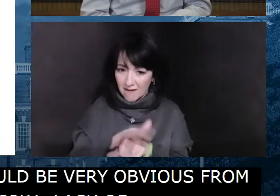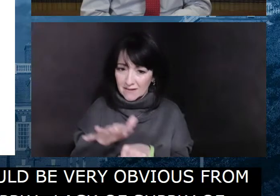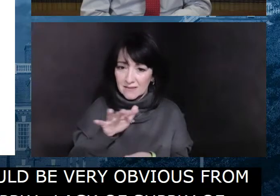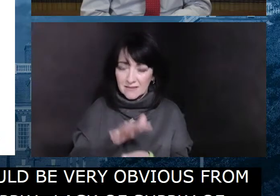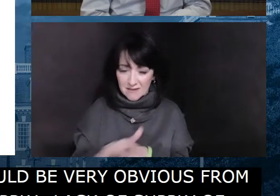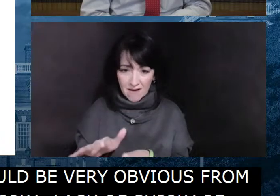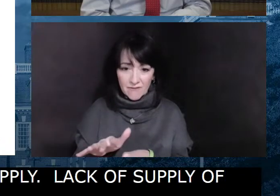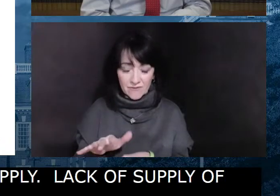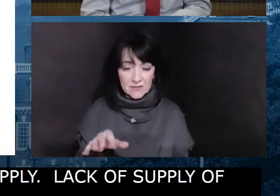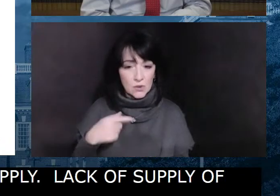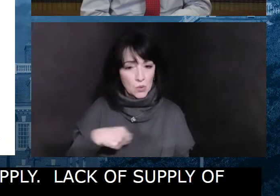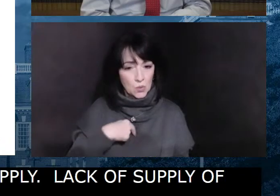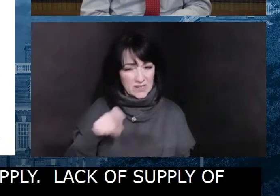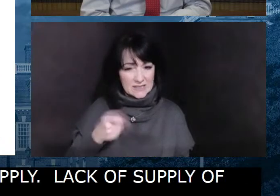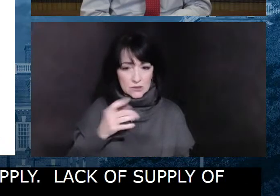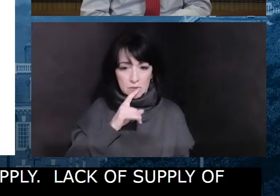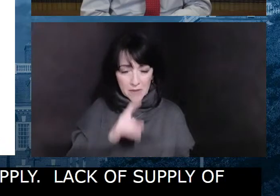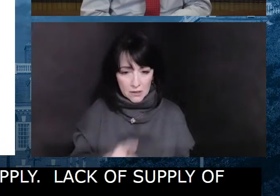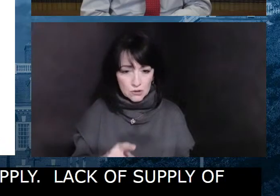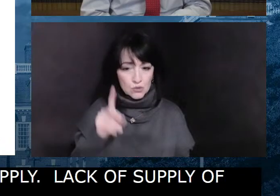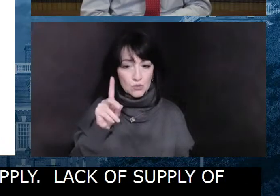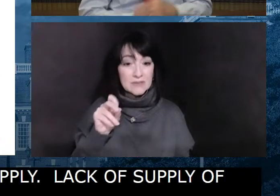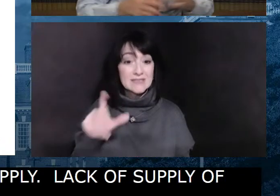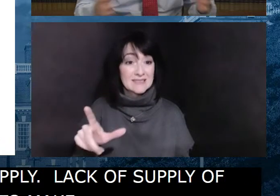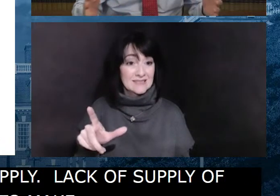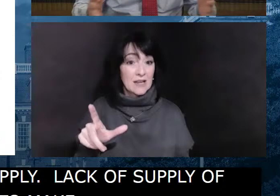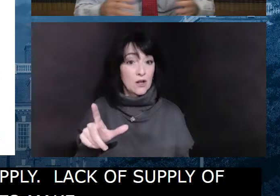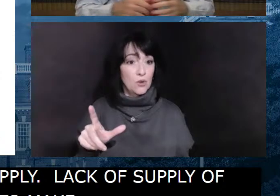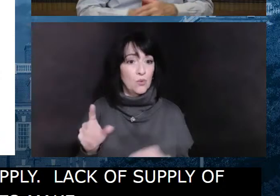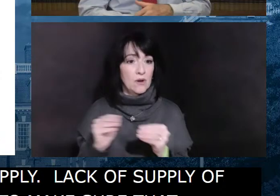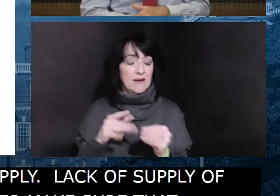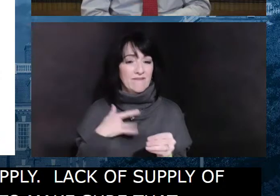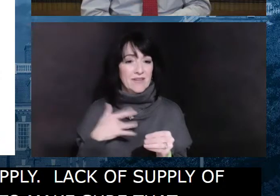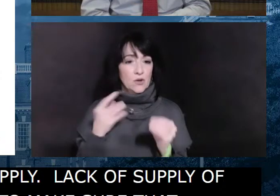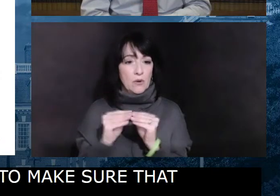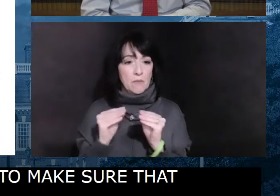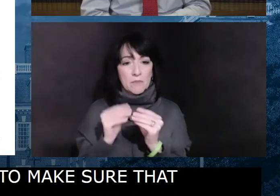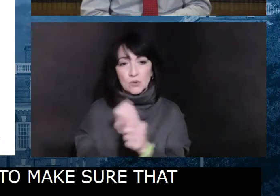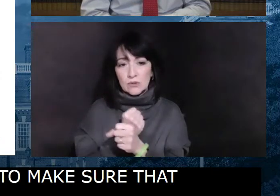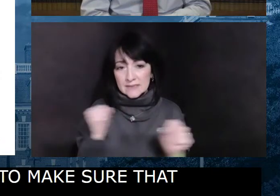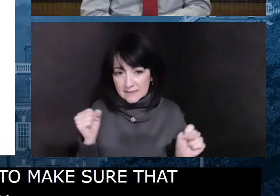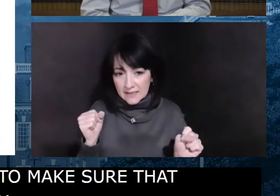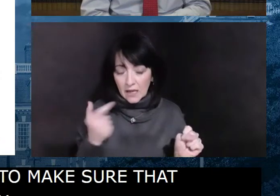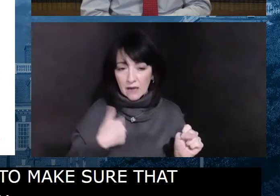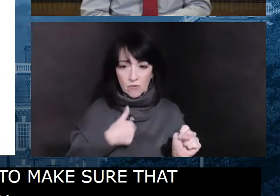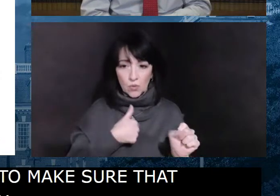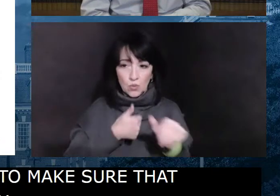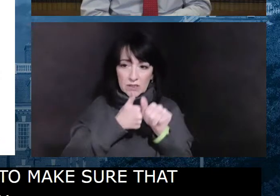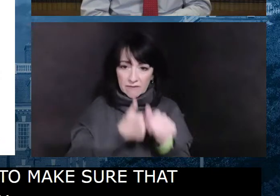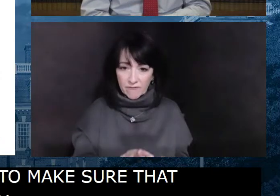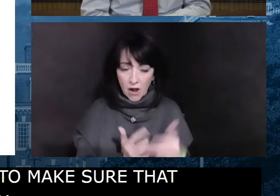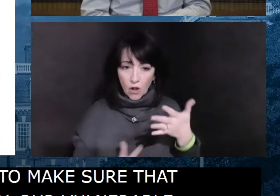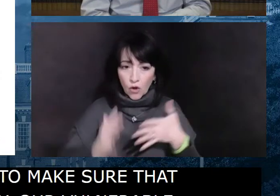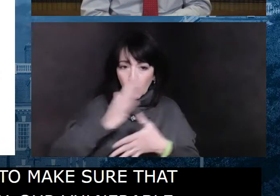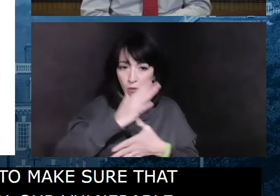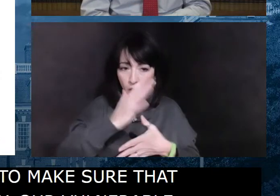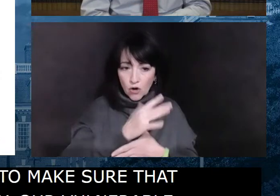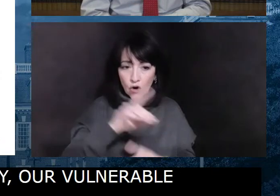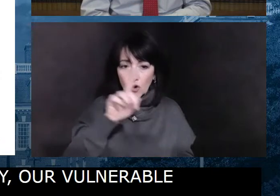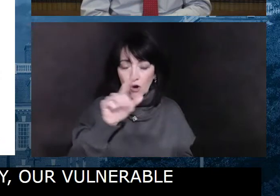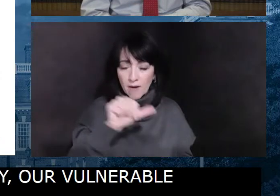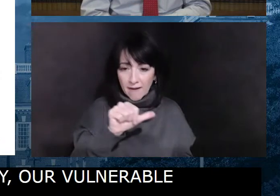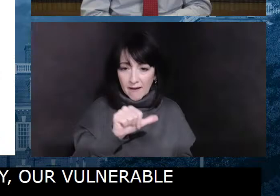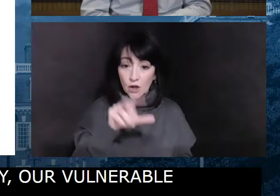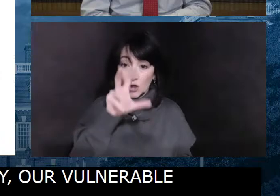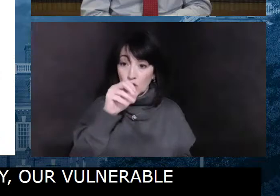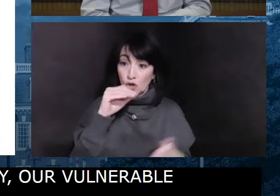Delawareans are safe, particularly our vulnerable population. So we followed the priorities and the guidelines, the 1A. 30,000 of the